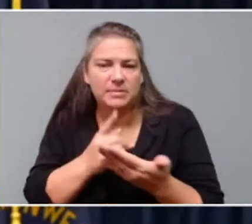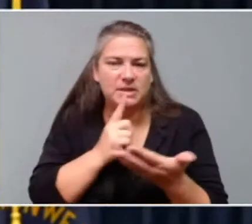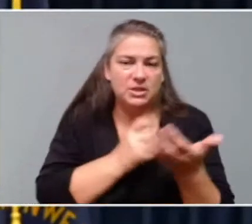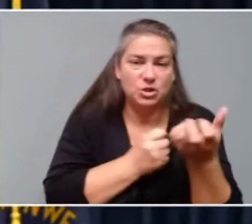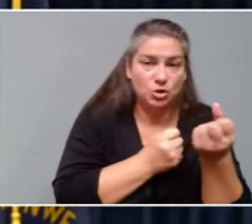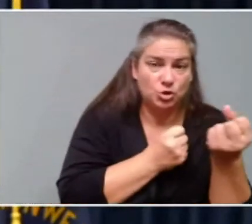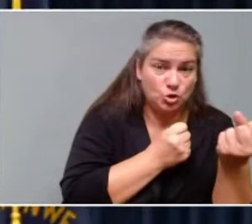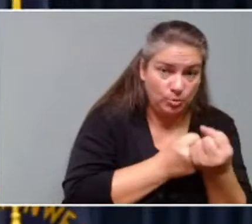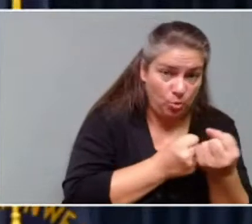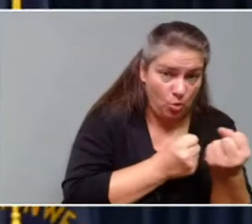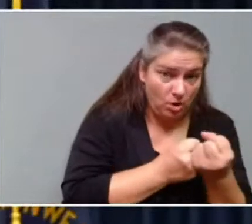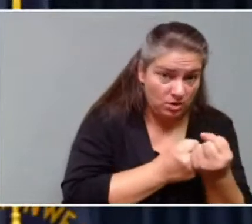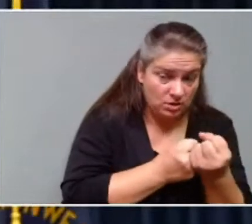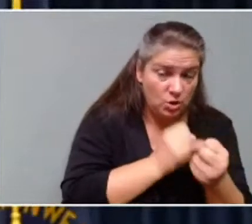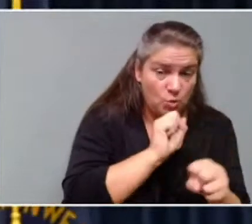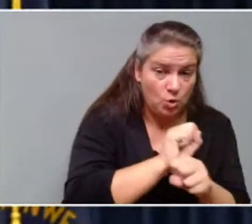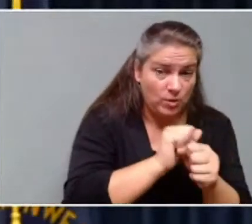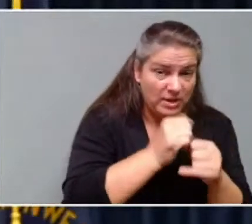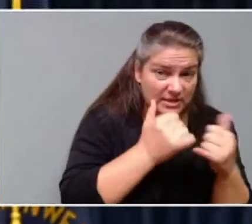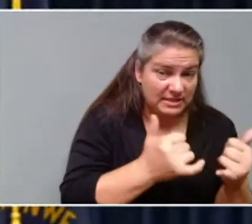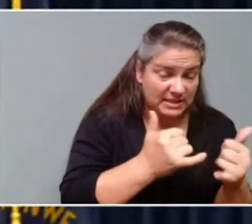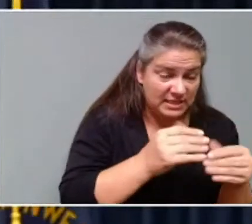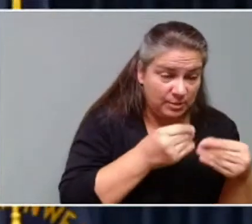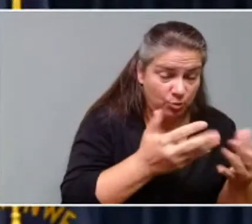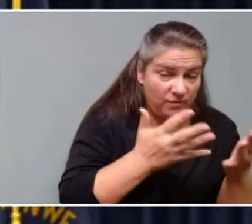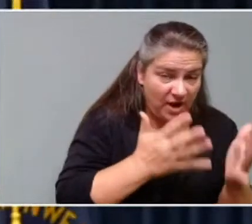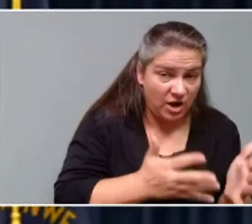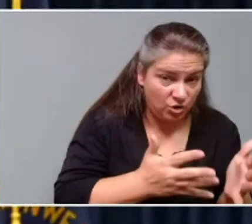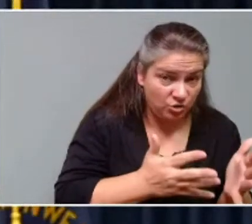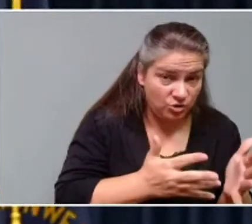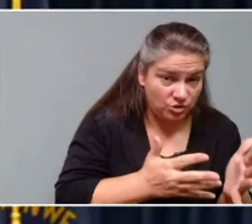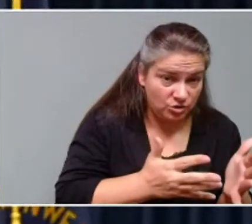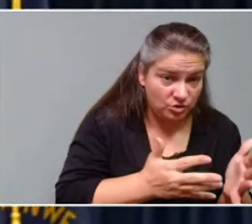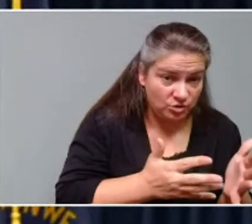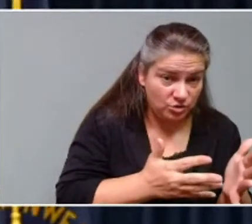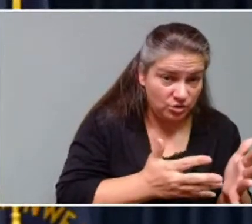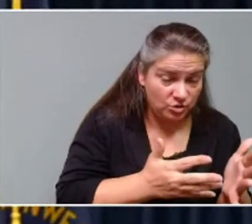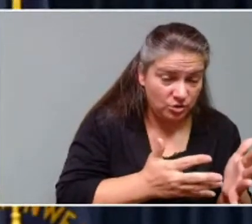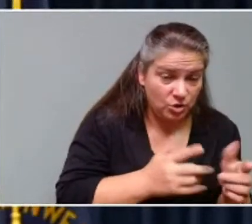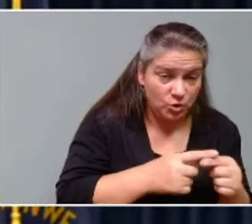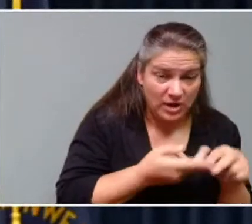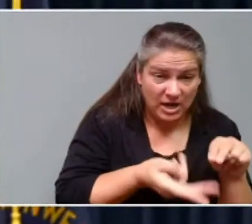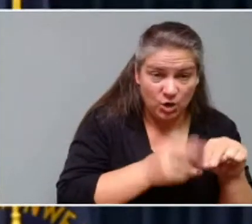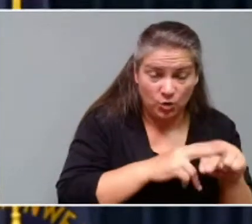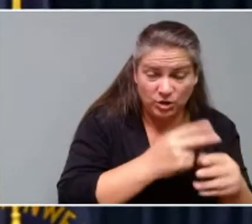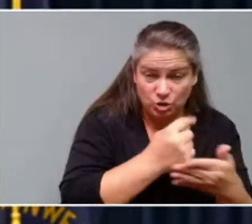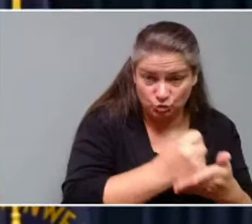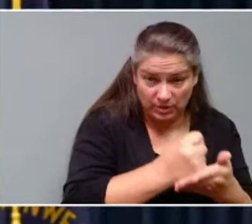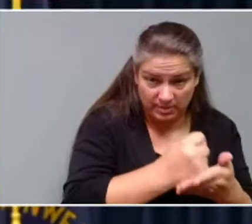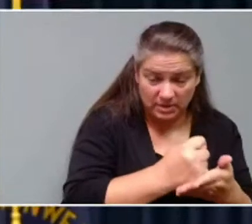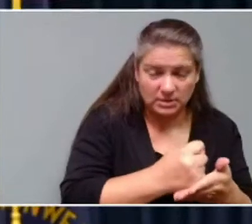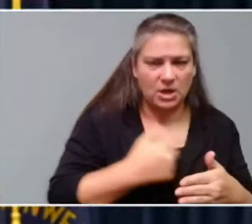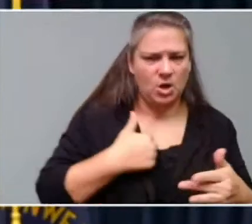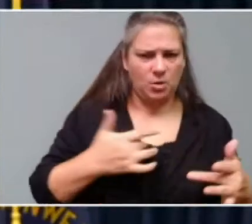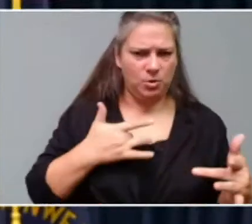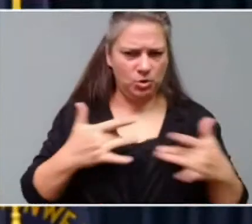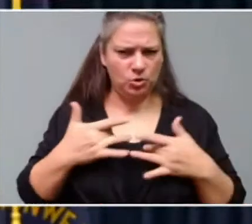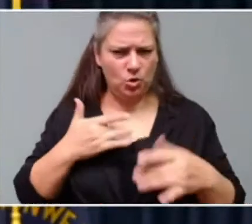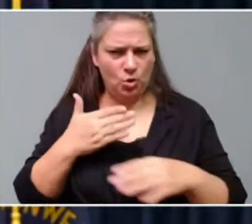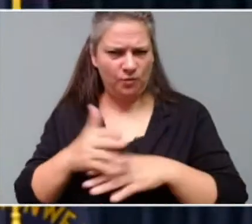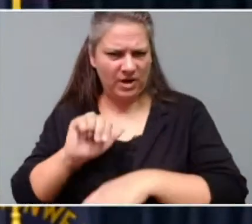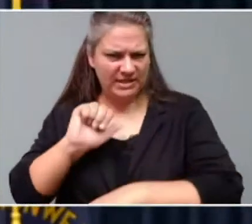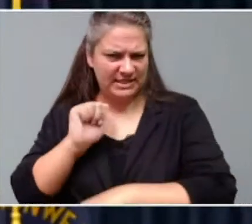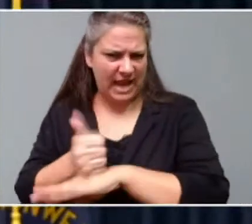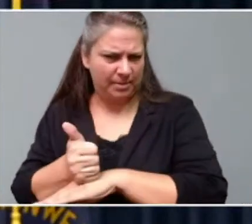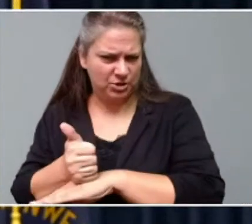with existing providers and other providers, right, to increase treatment. I worry about this whole establishment